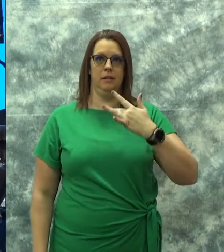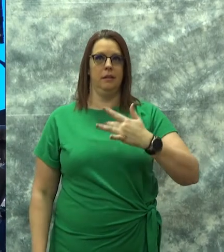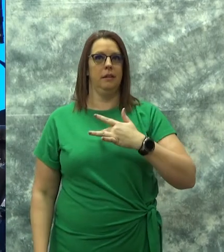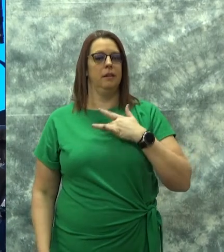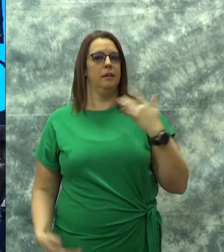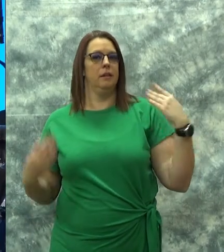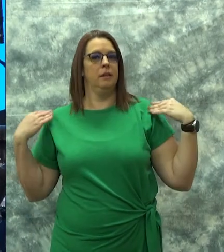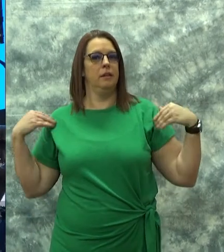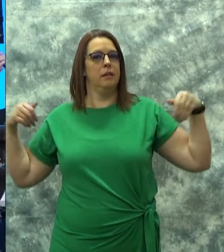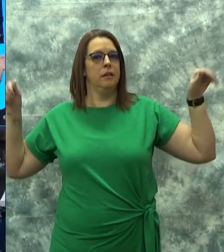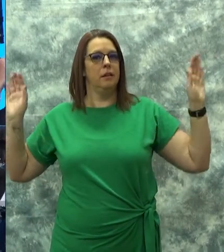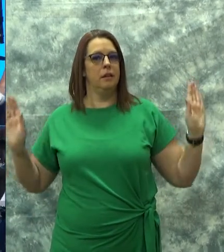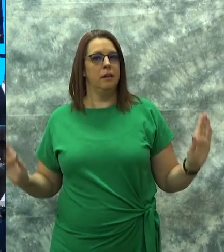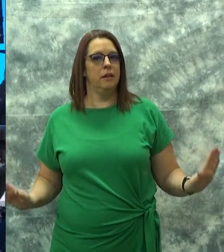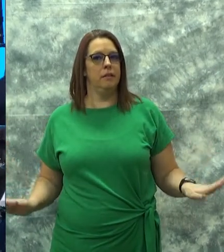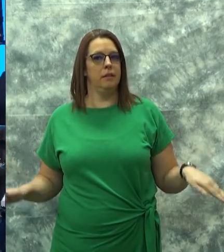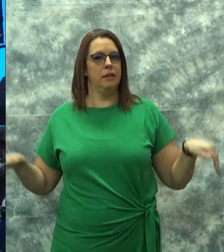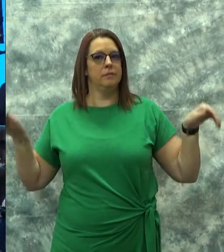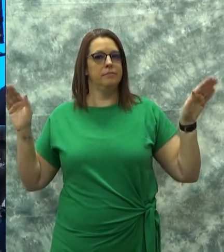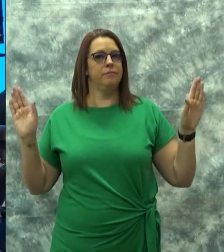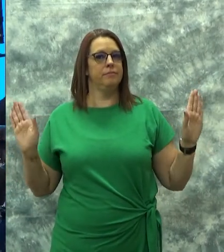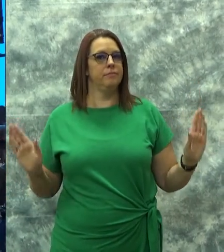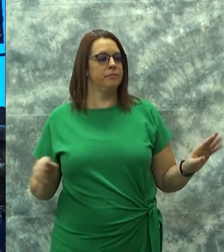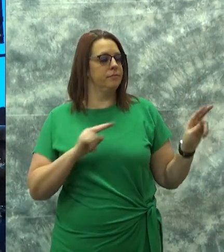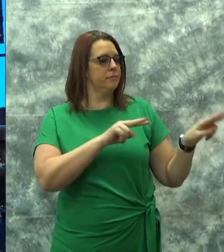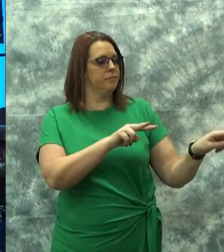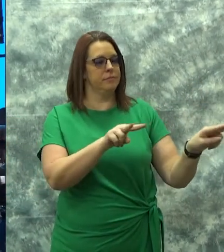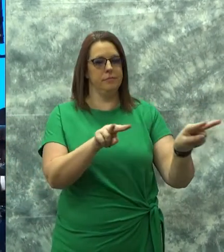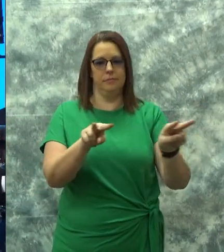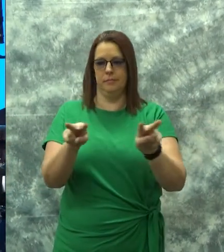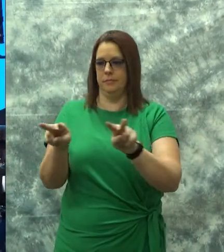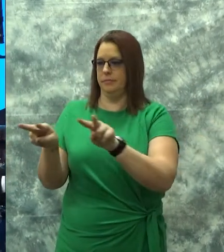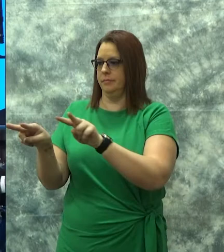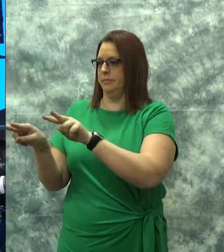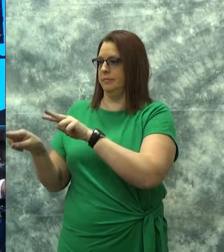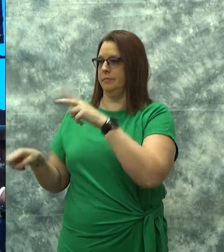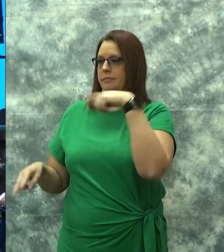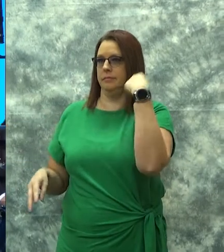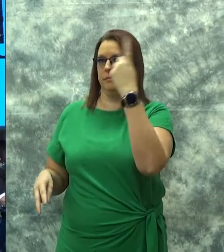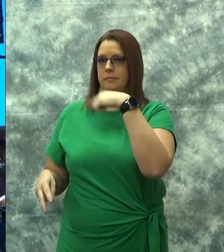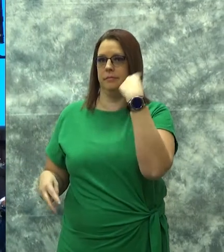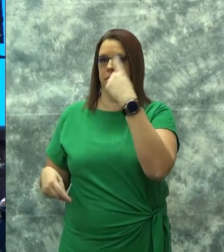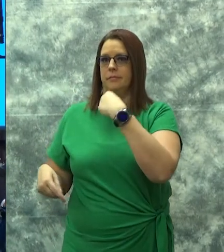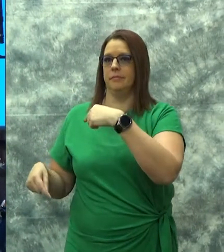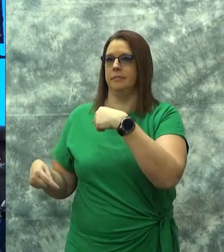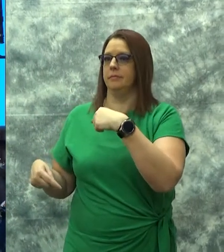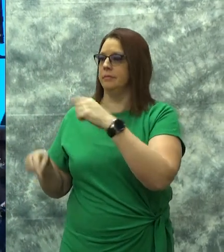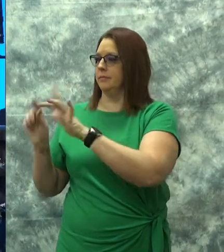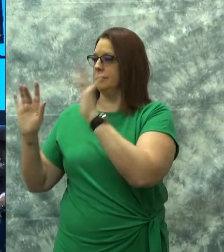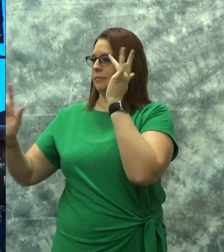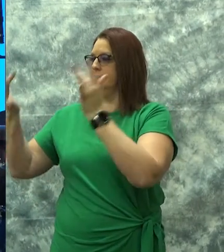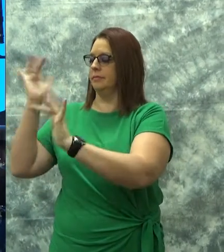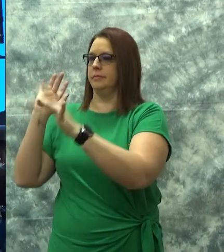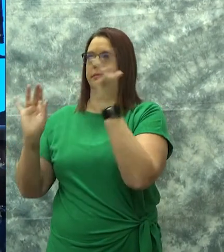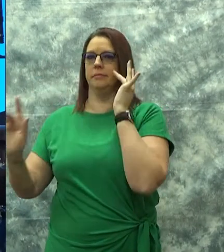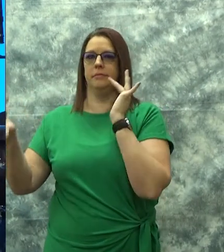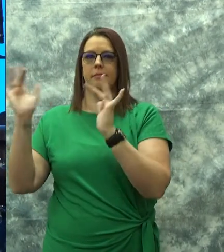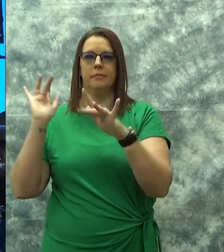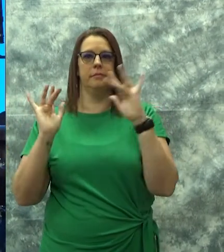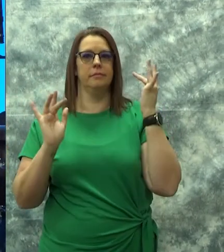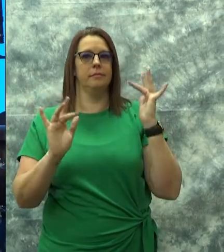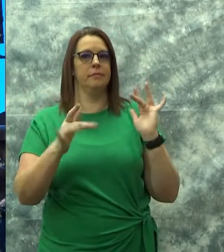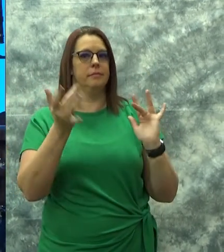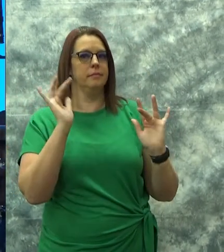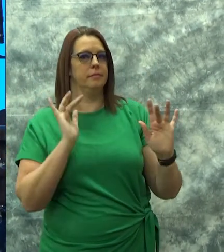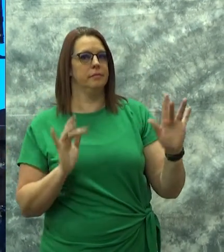grace. I can hear the brush of angel wings. I see glory on